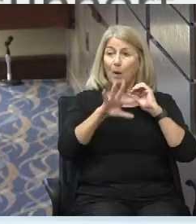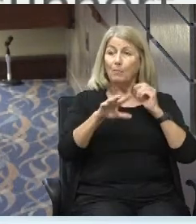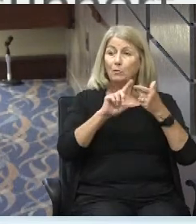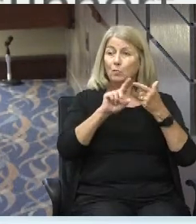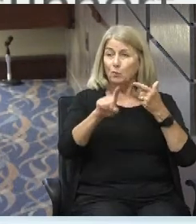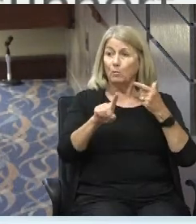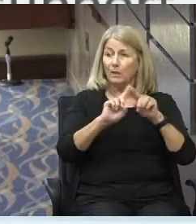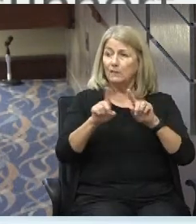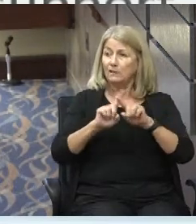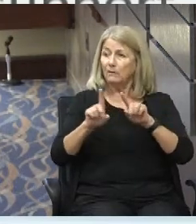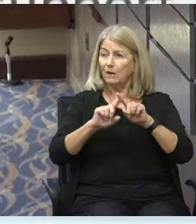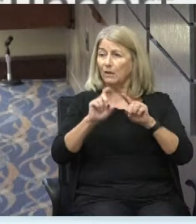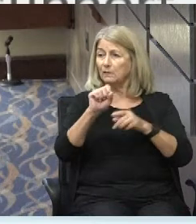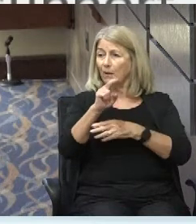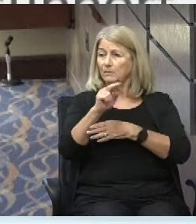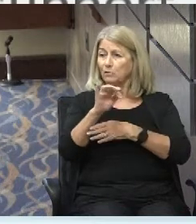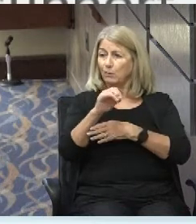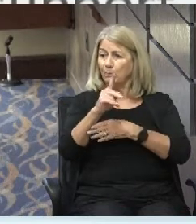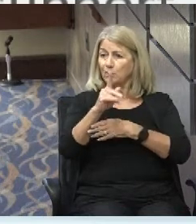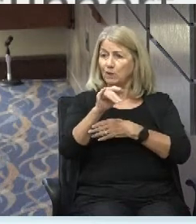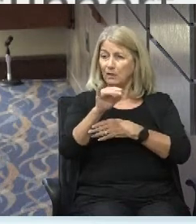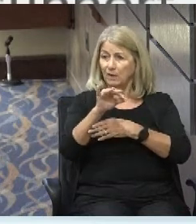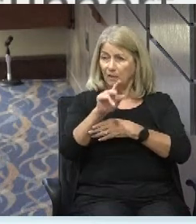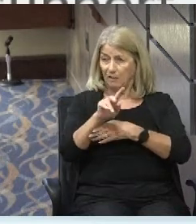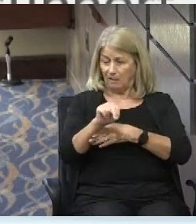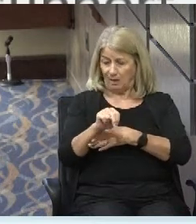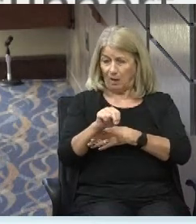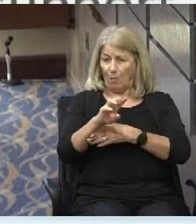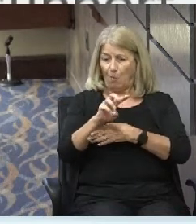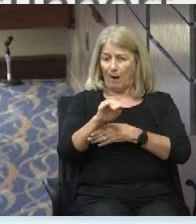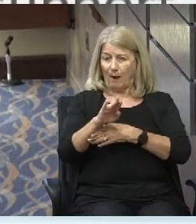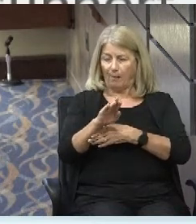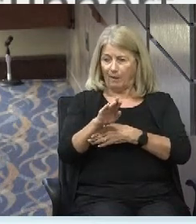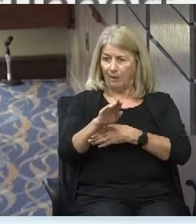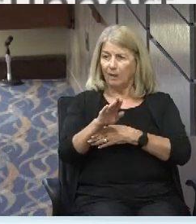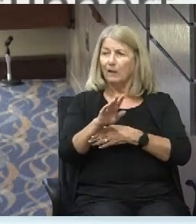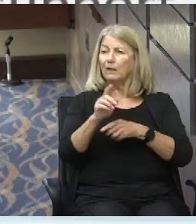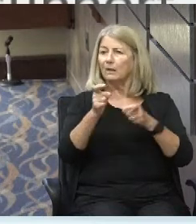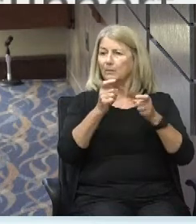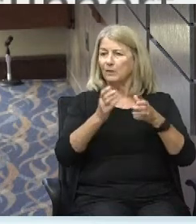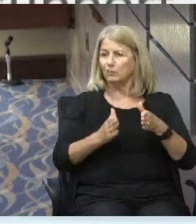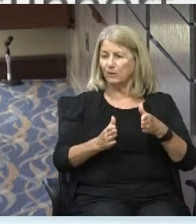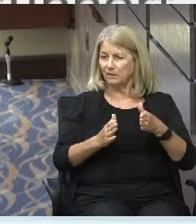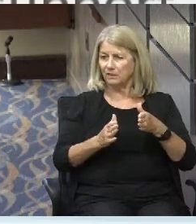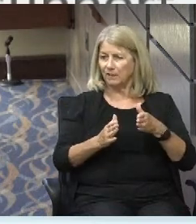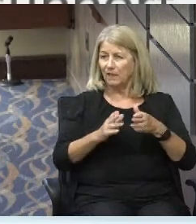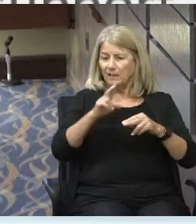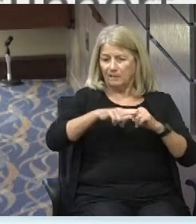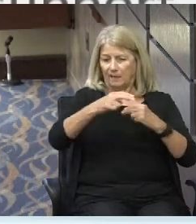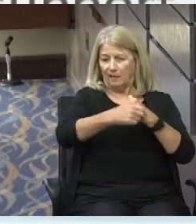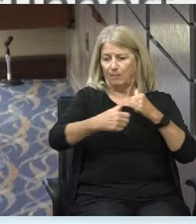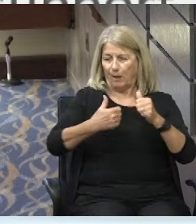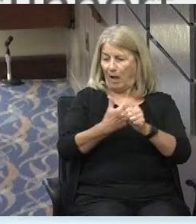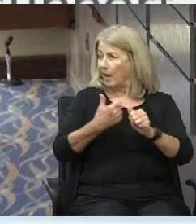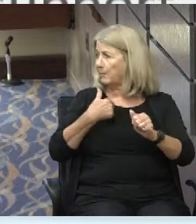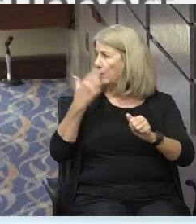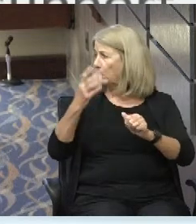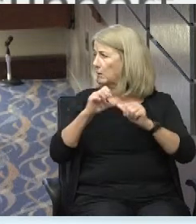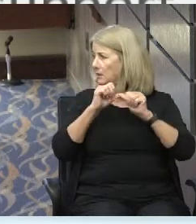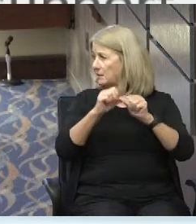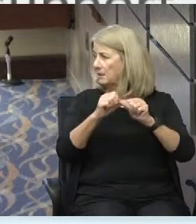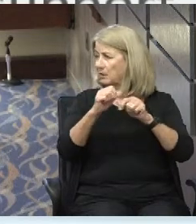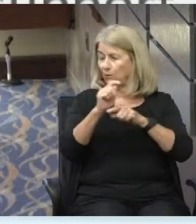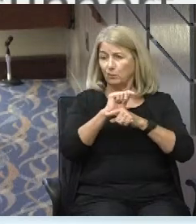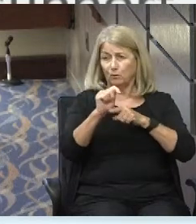and so that's coming. Our webmastress, mistress, Ms. Corey, who's sitting right behind me, will continue to train staff as they come